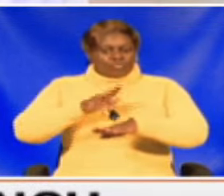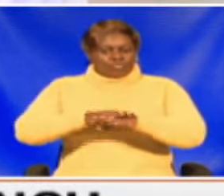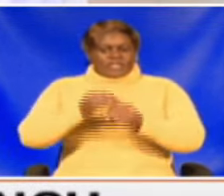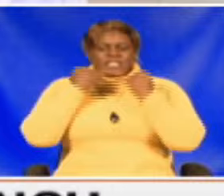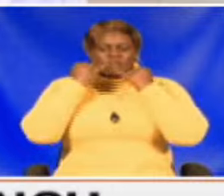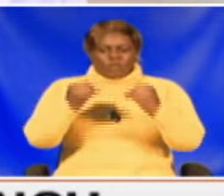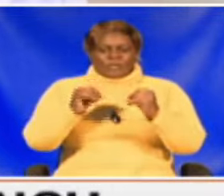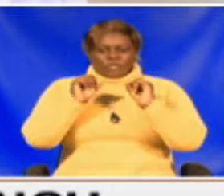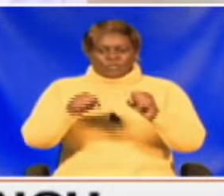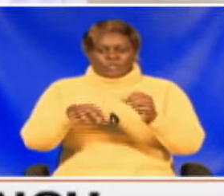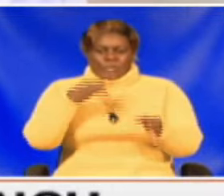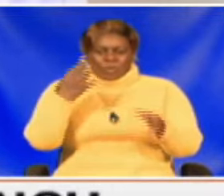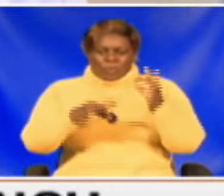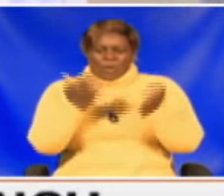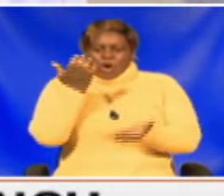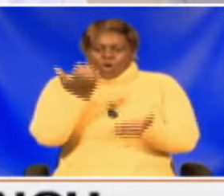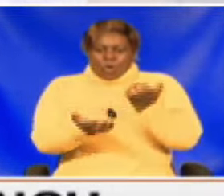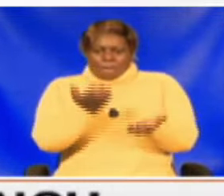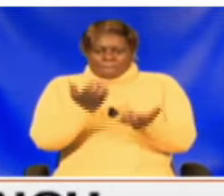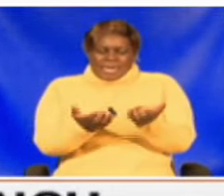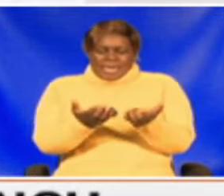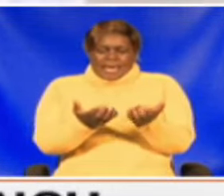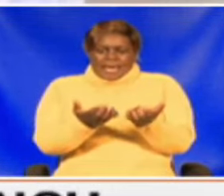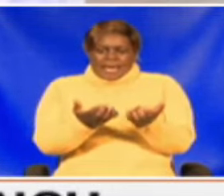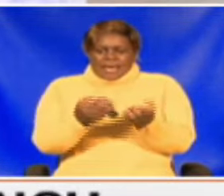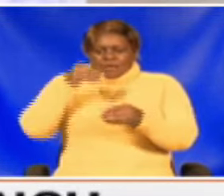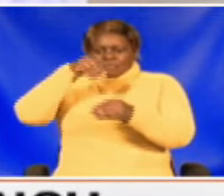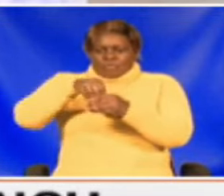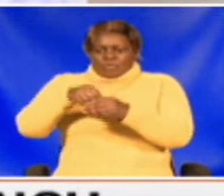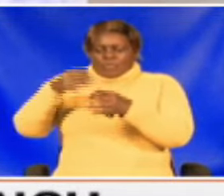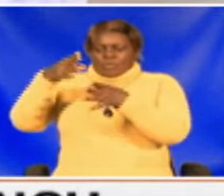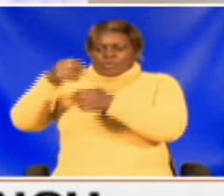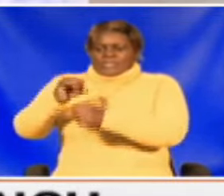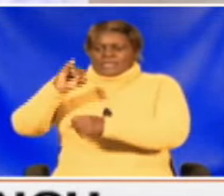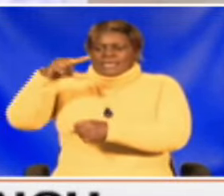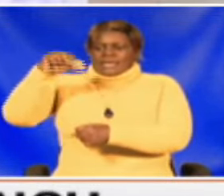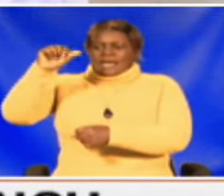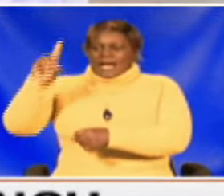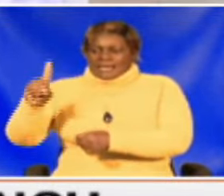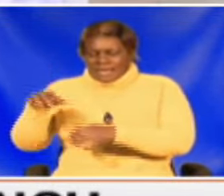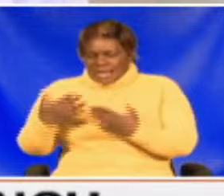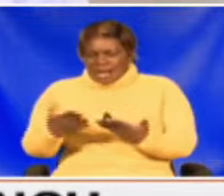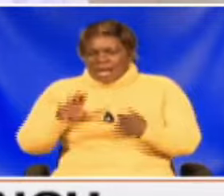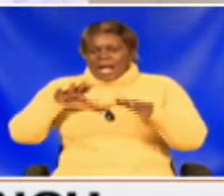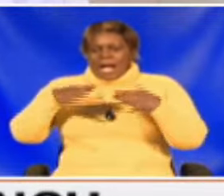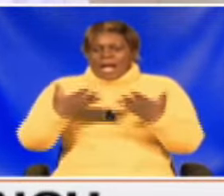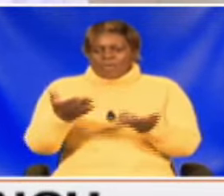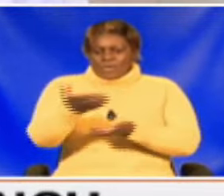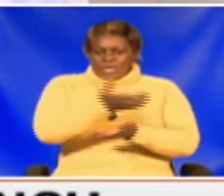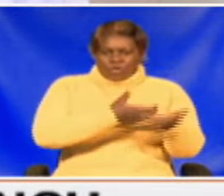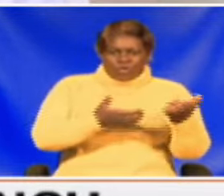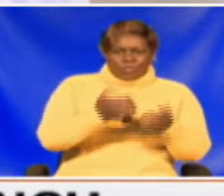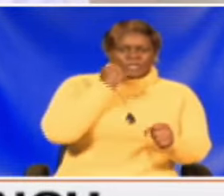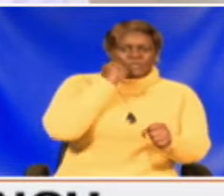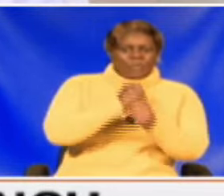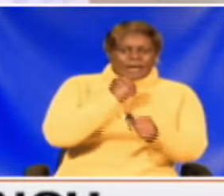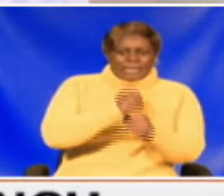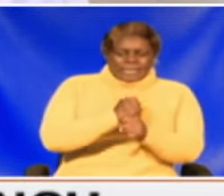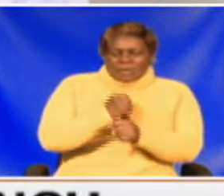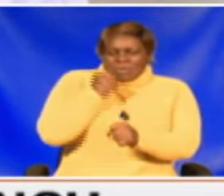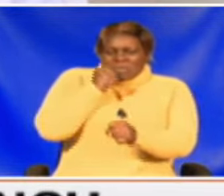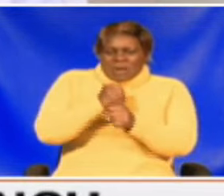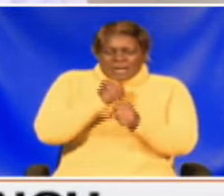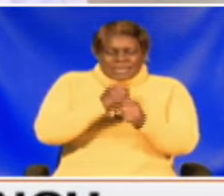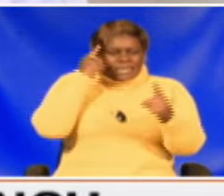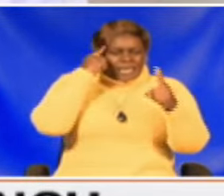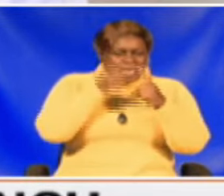and compare what is the component, the organization of IGAD, how are the economies working? Are they working